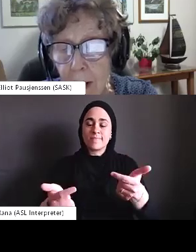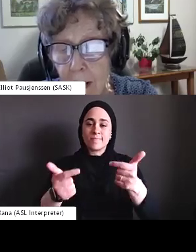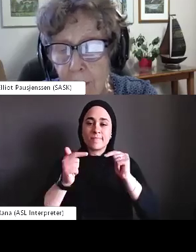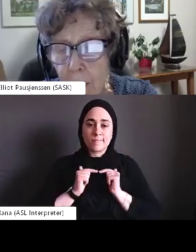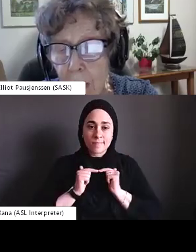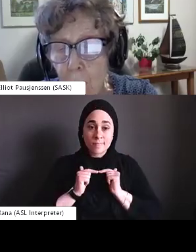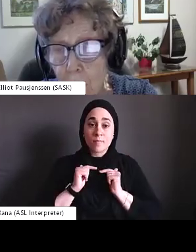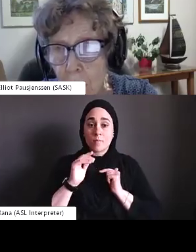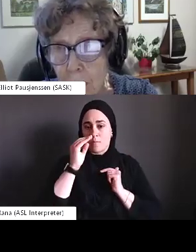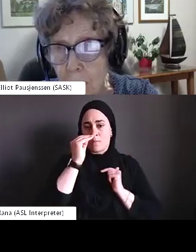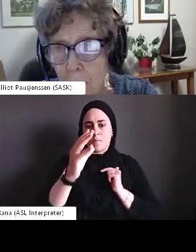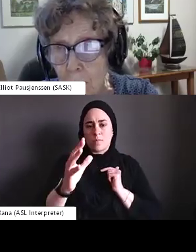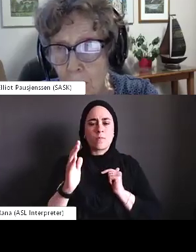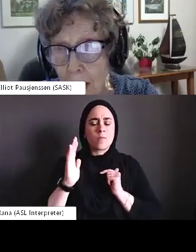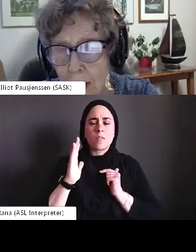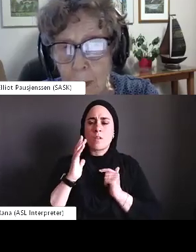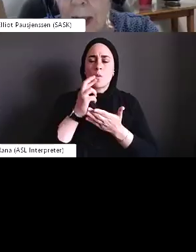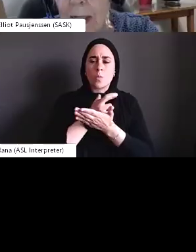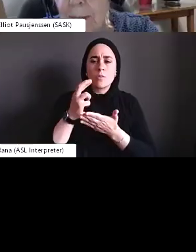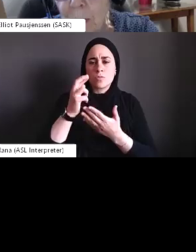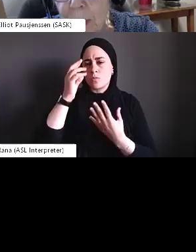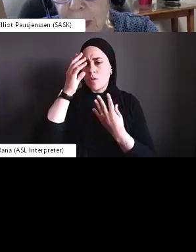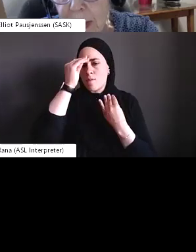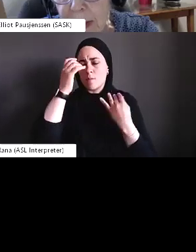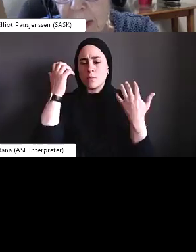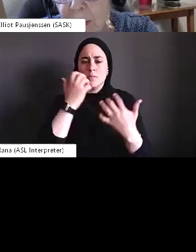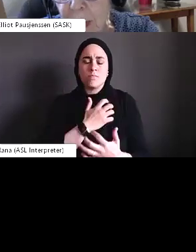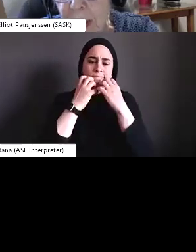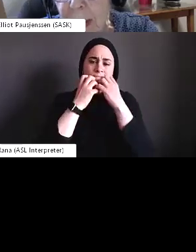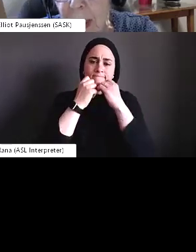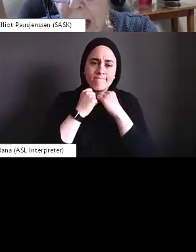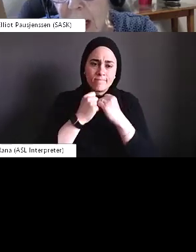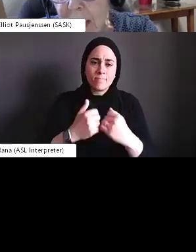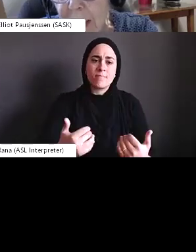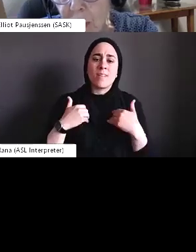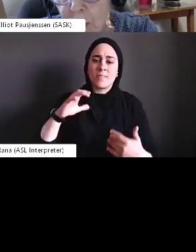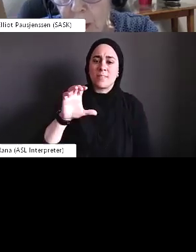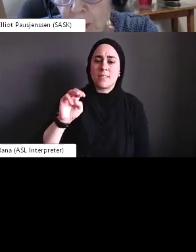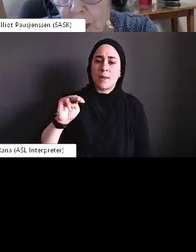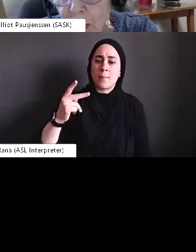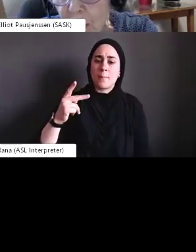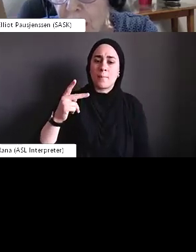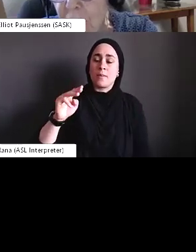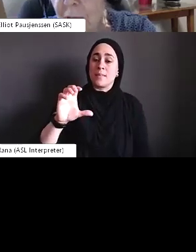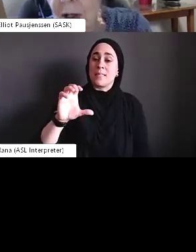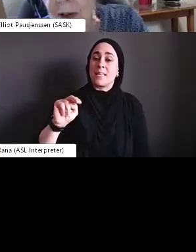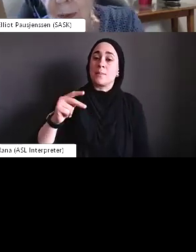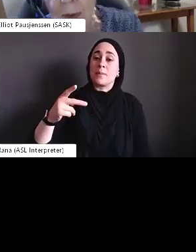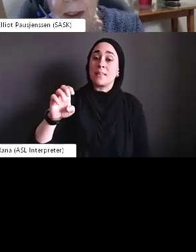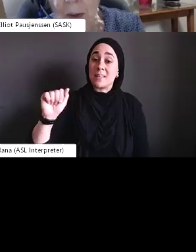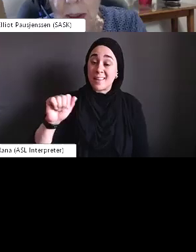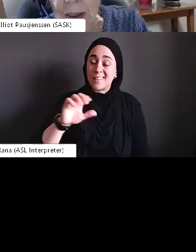are workshops and so on provided by both the CNPEA and Elder Abuse Prevention Ontario are